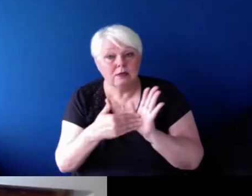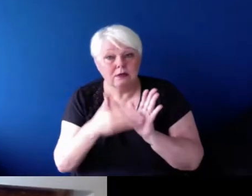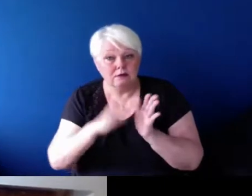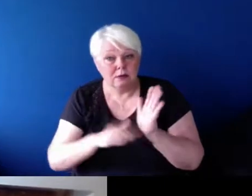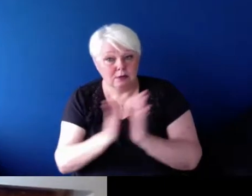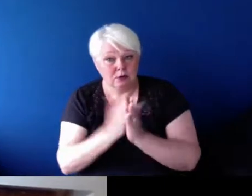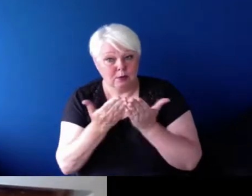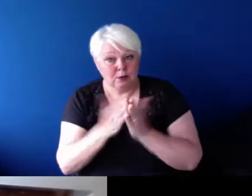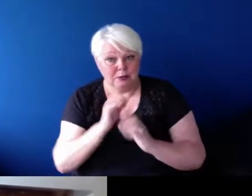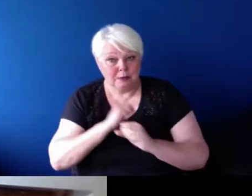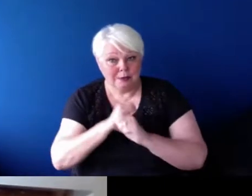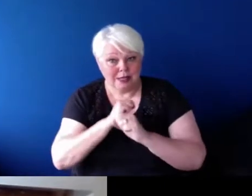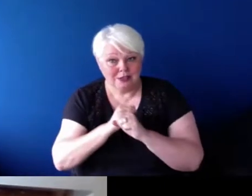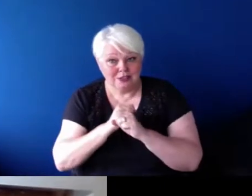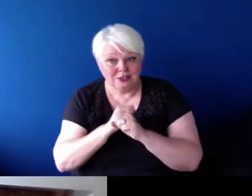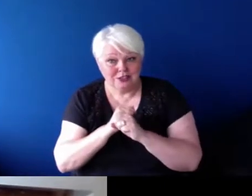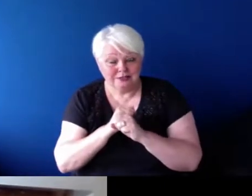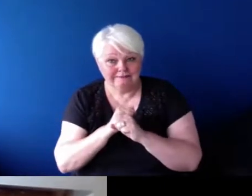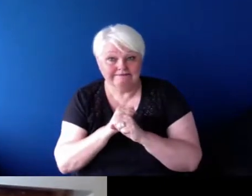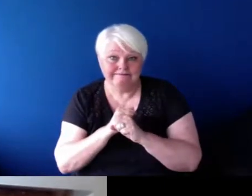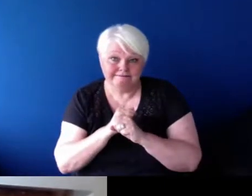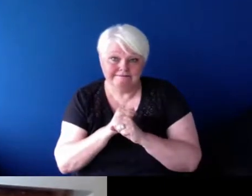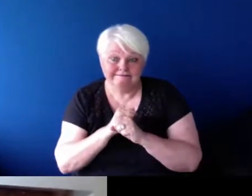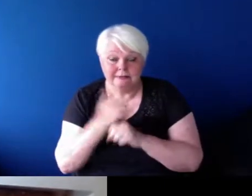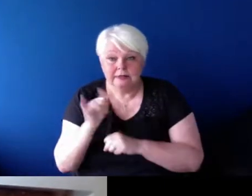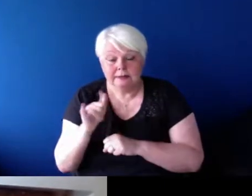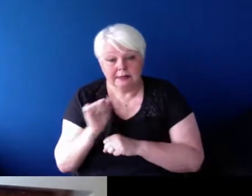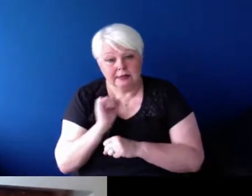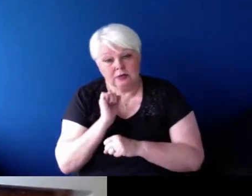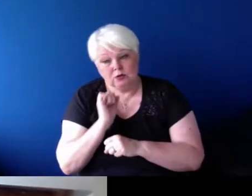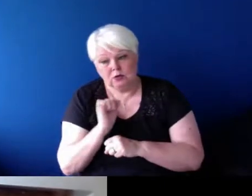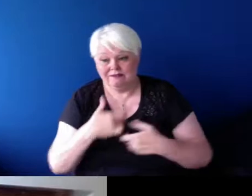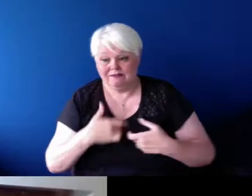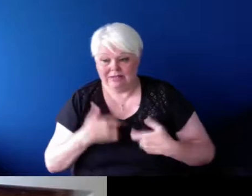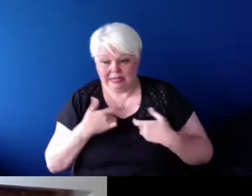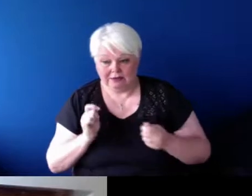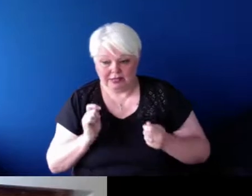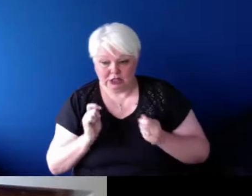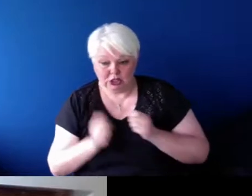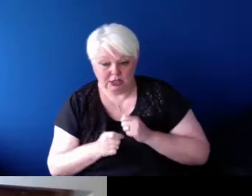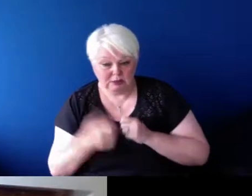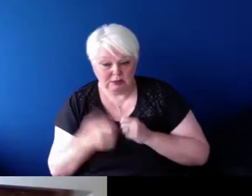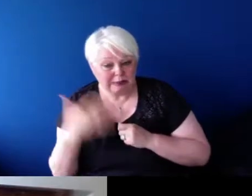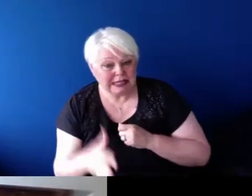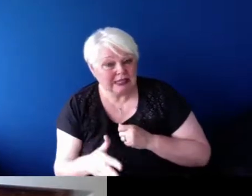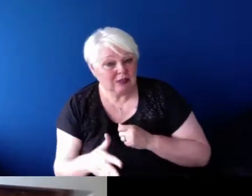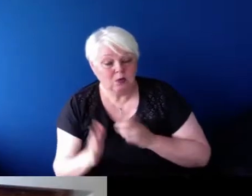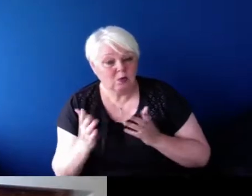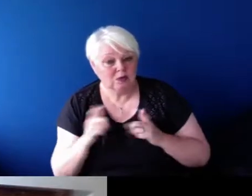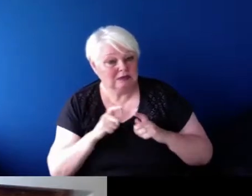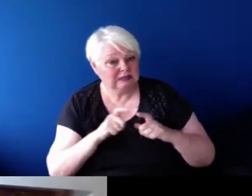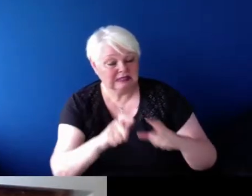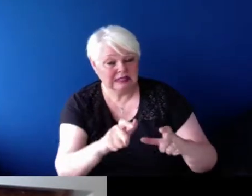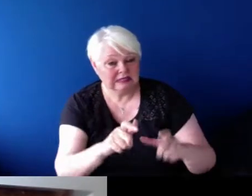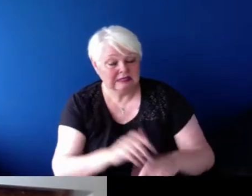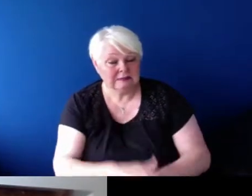book was launched. So maybe has your sense of that changed in that time?